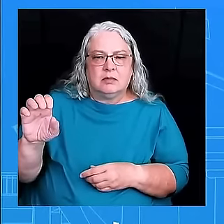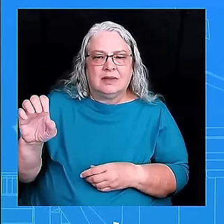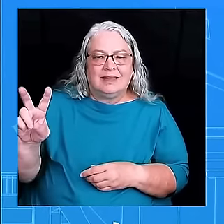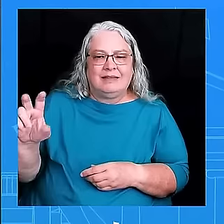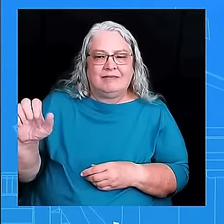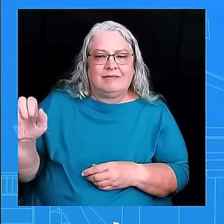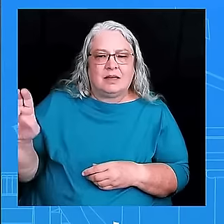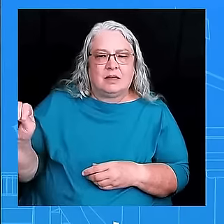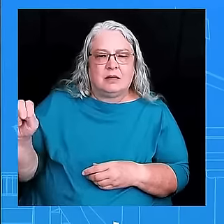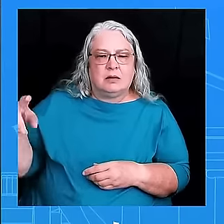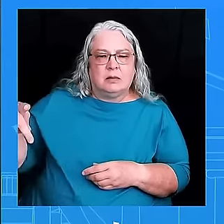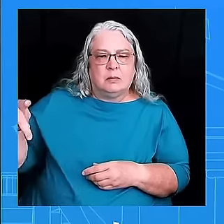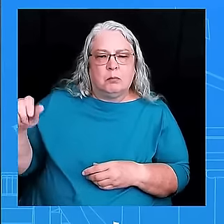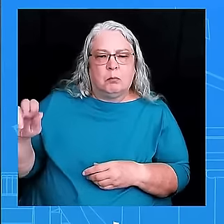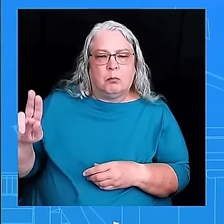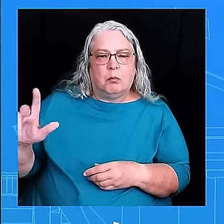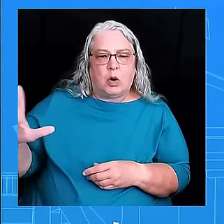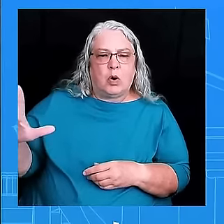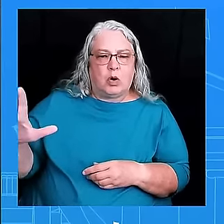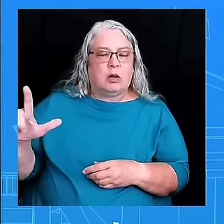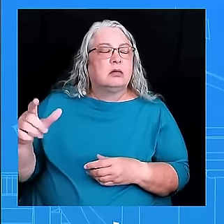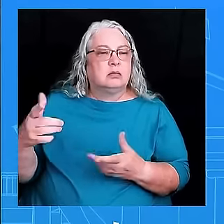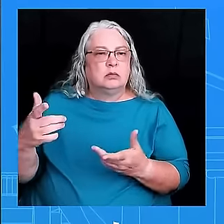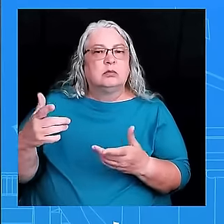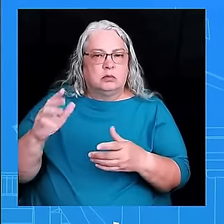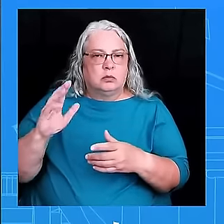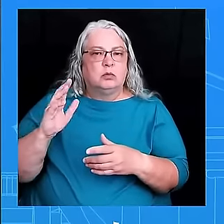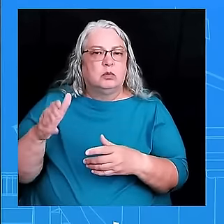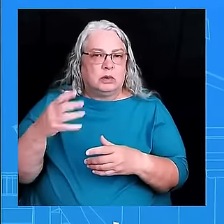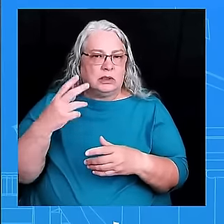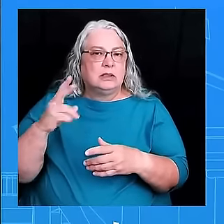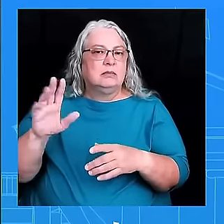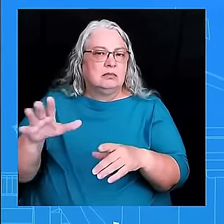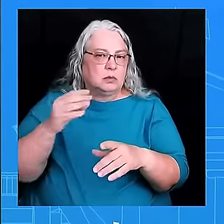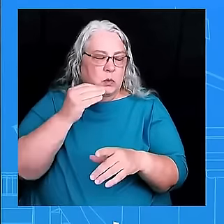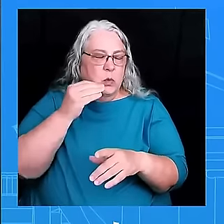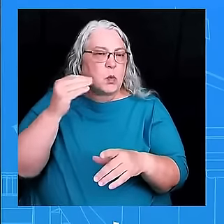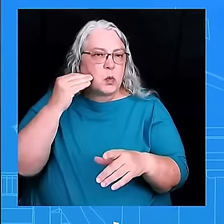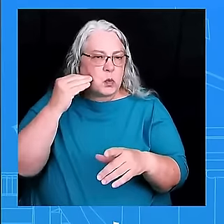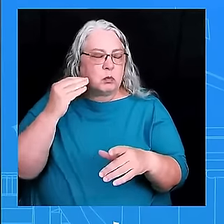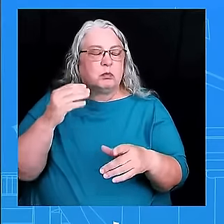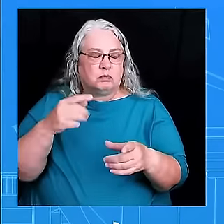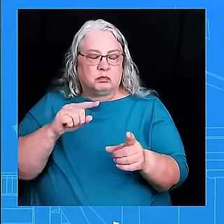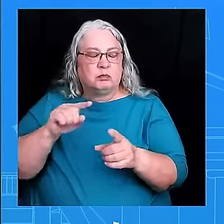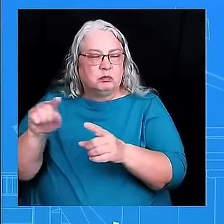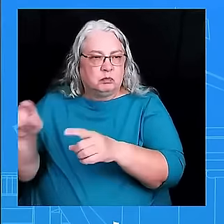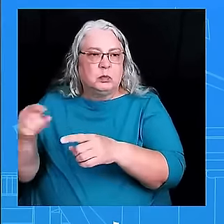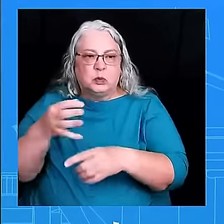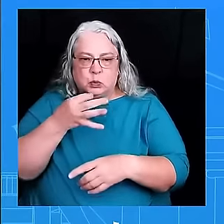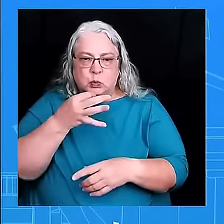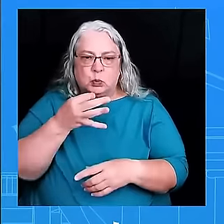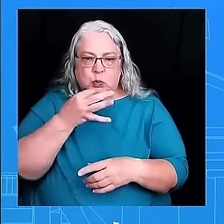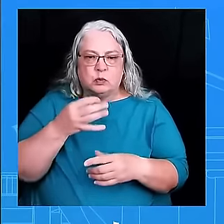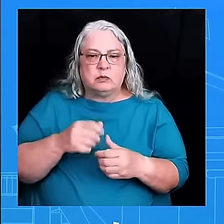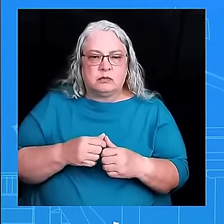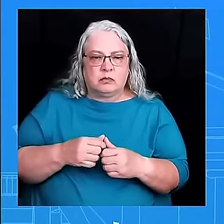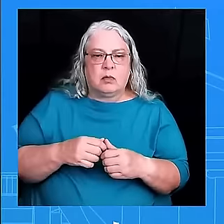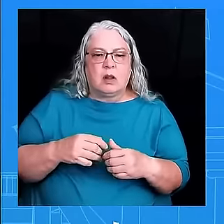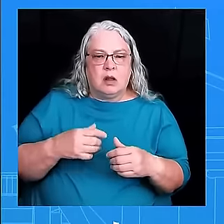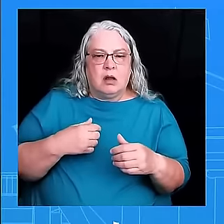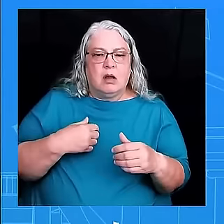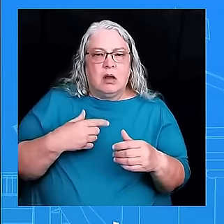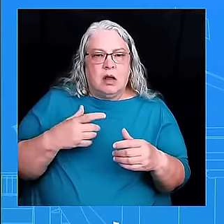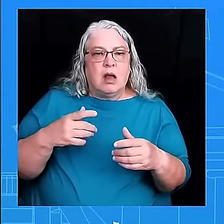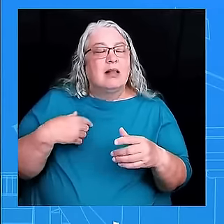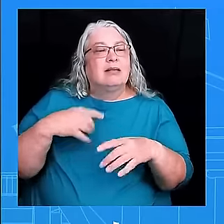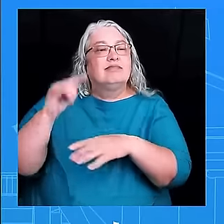And as the president mentioned in his remarks earlier, they'll be landing at Andrews Air Force Base. The president and the vice president will